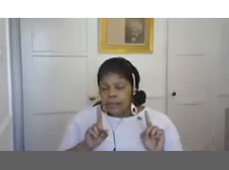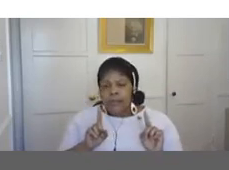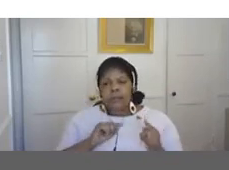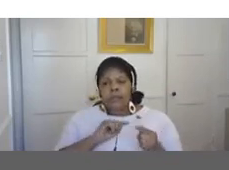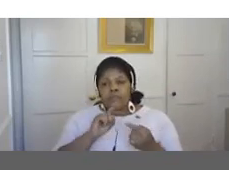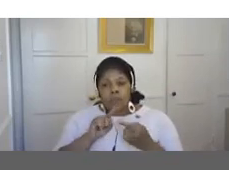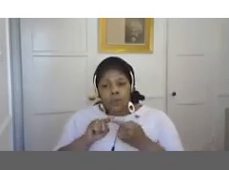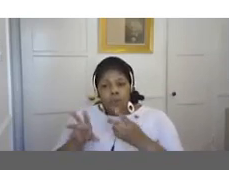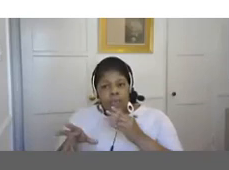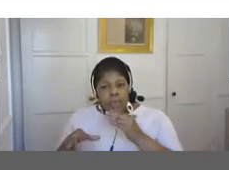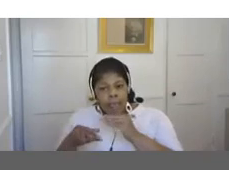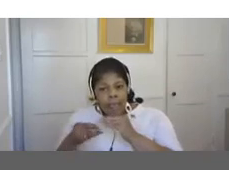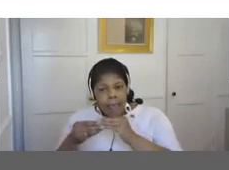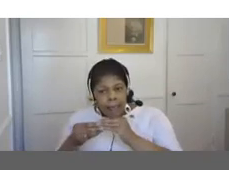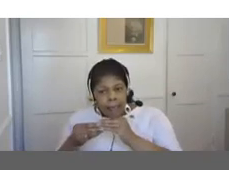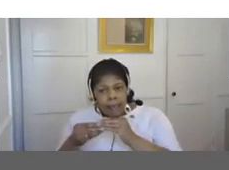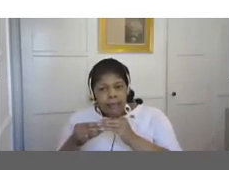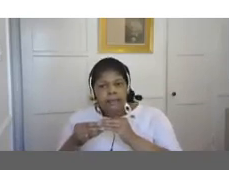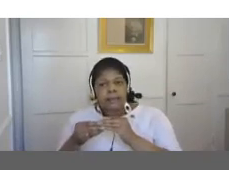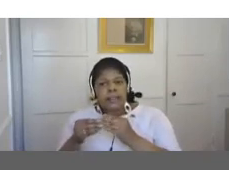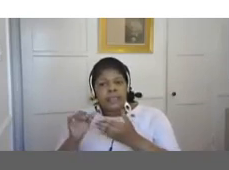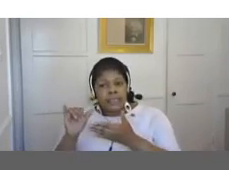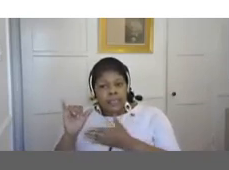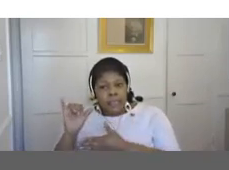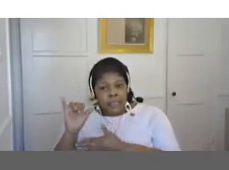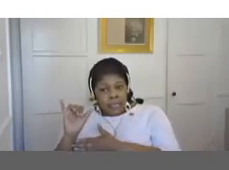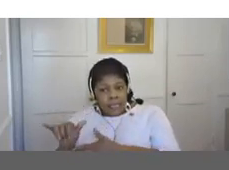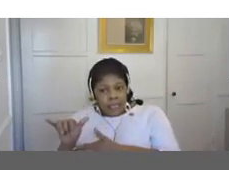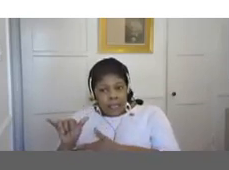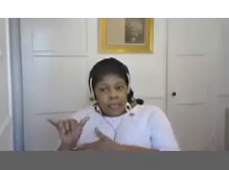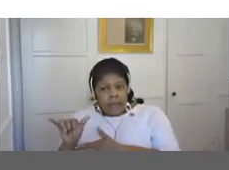that, I'm going to go ahead and I'm going to add that to our